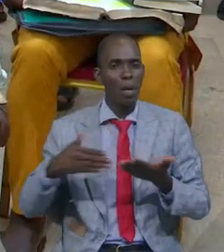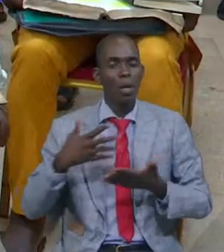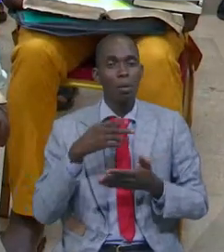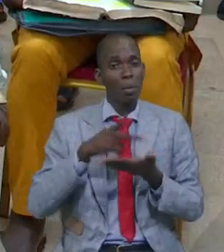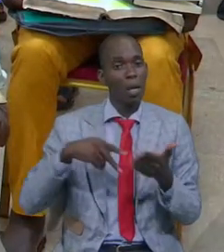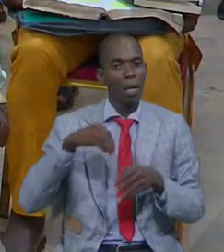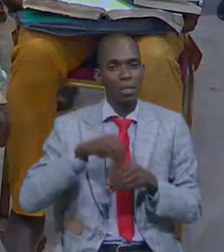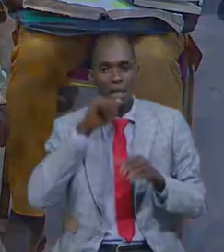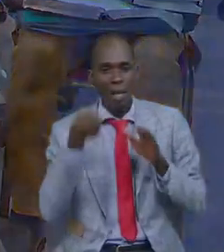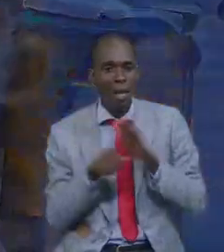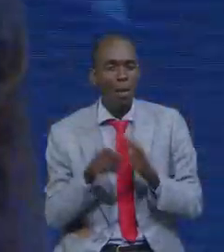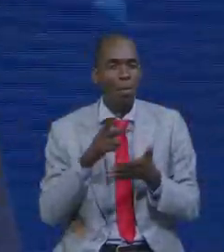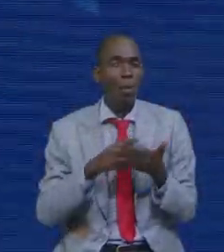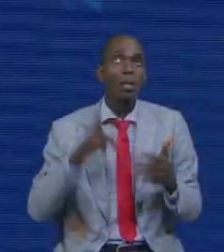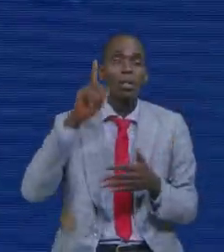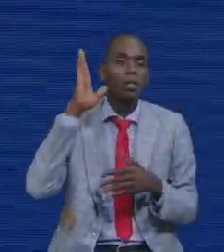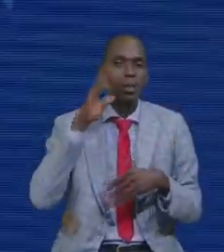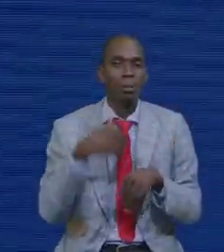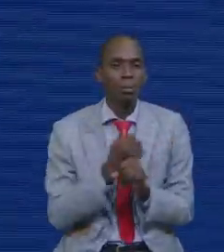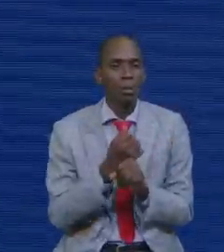me to know wisdom. But